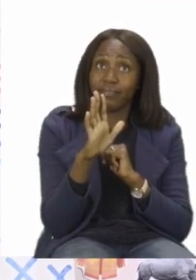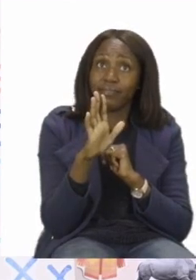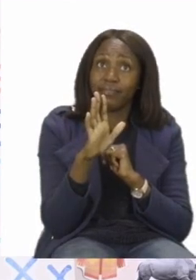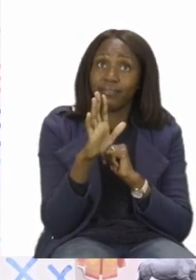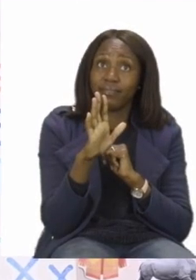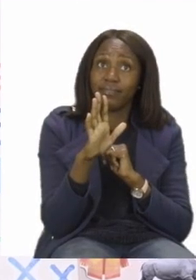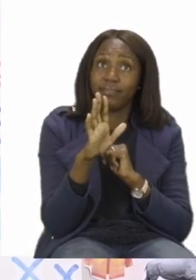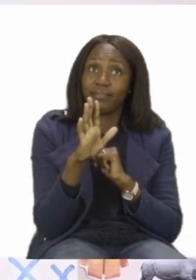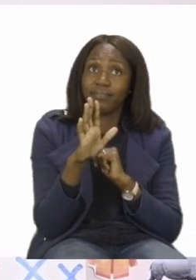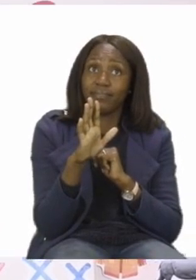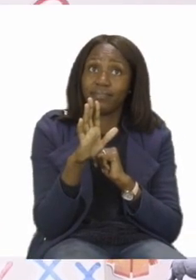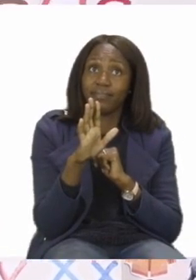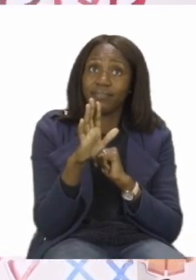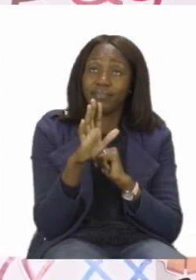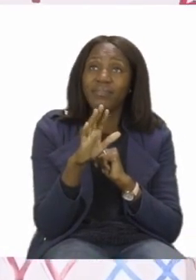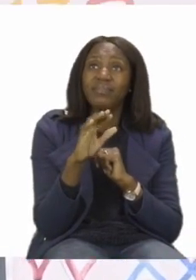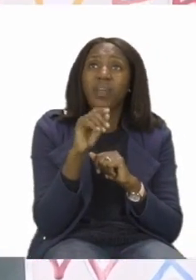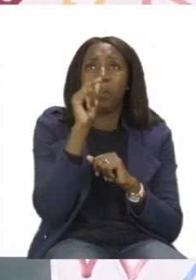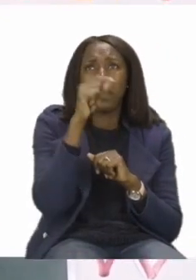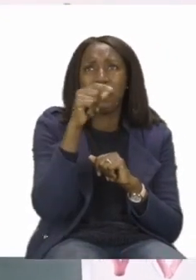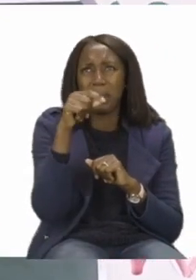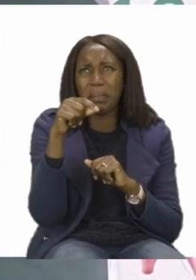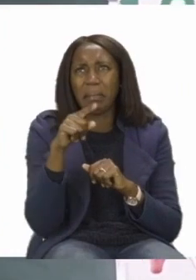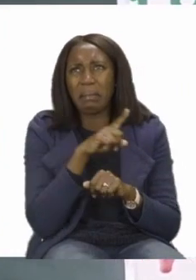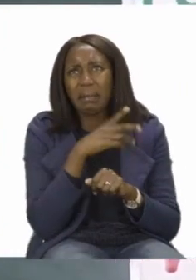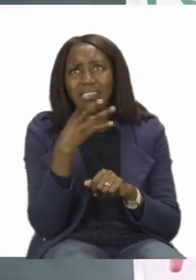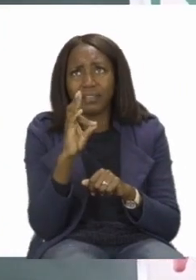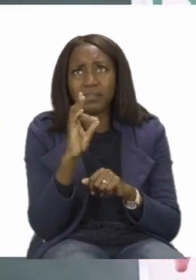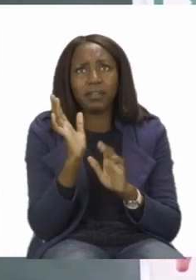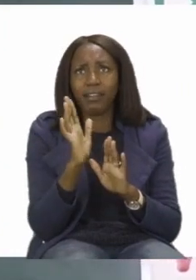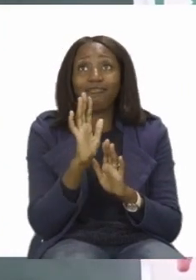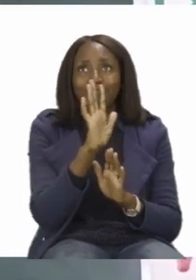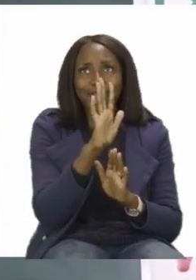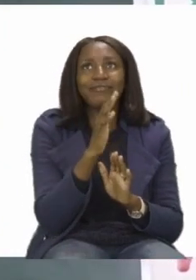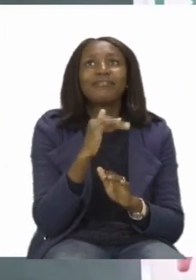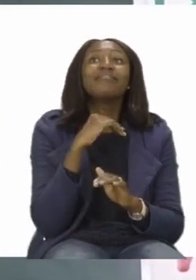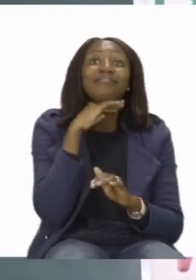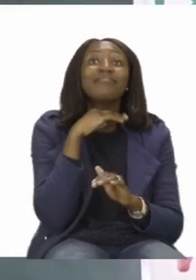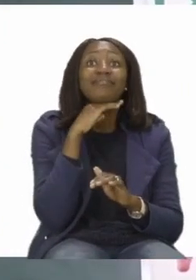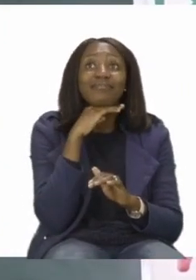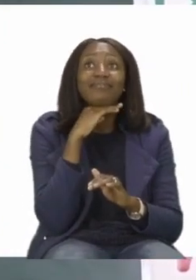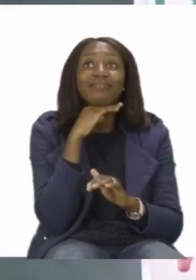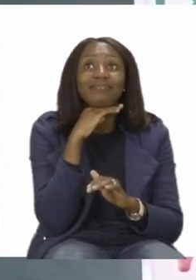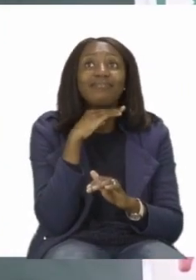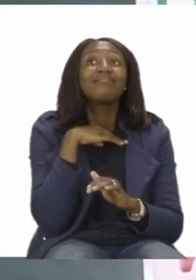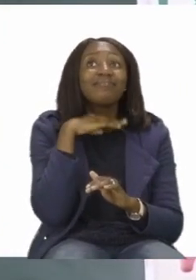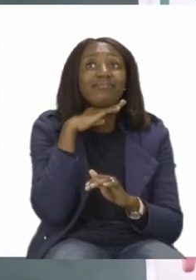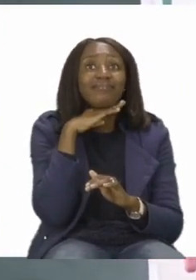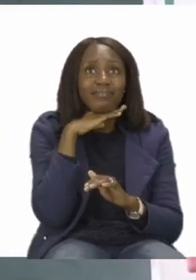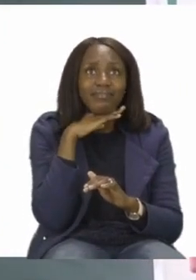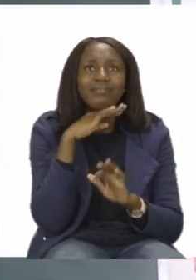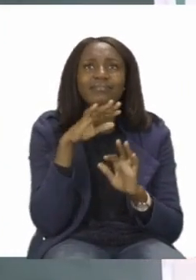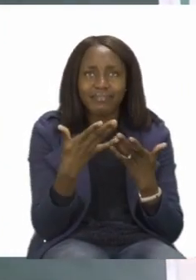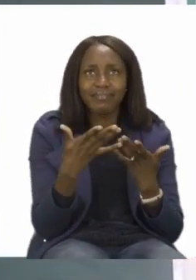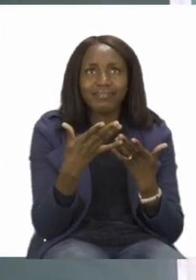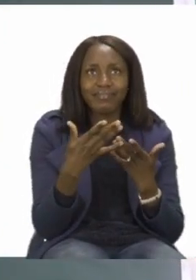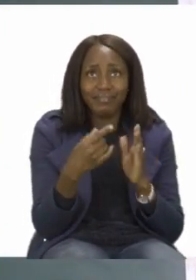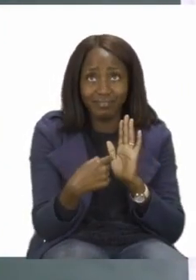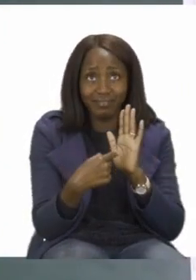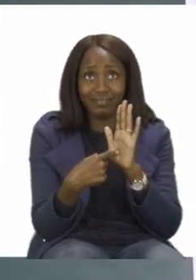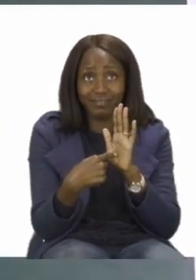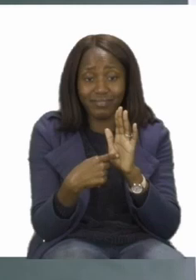of drawing 17 sticks, these 5 sticks are going to help us get our answer. How?